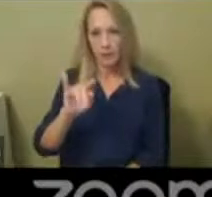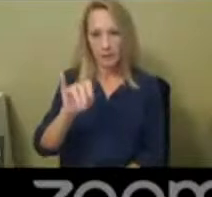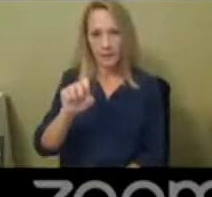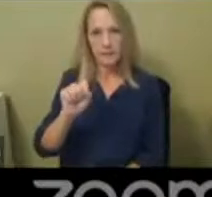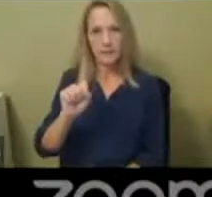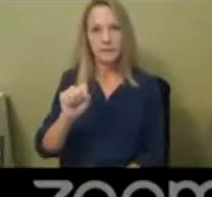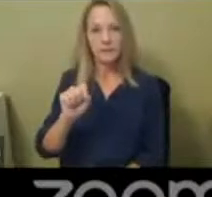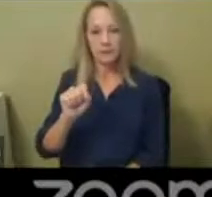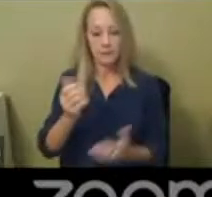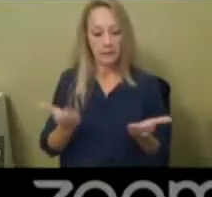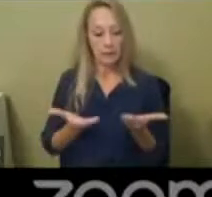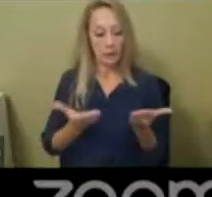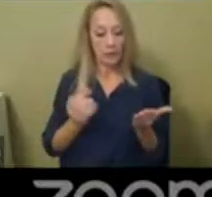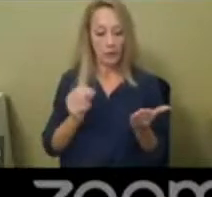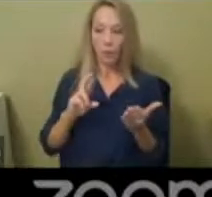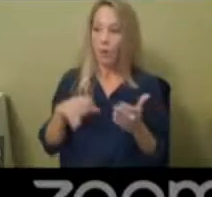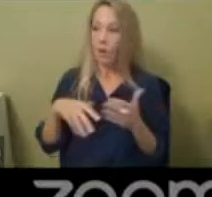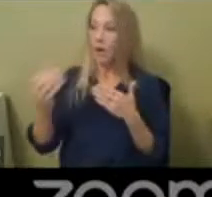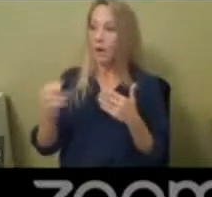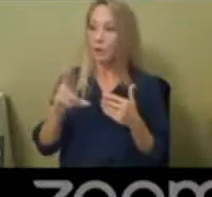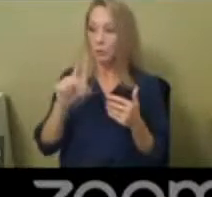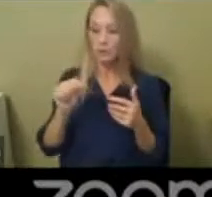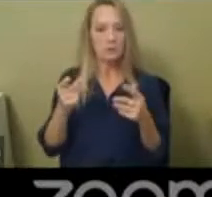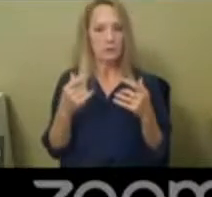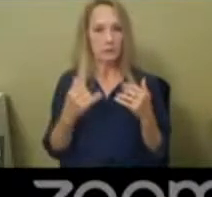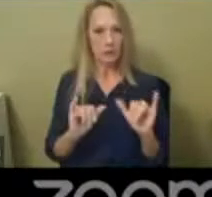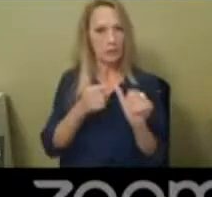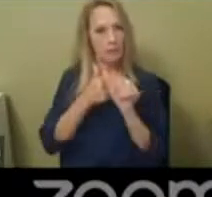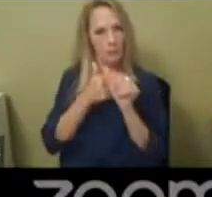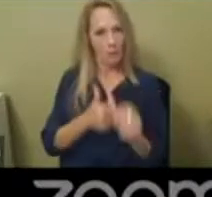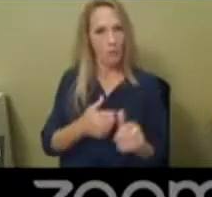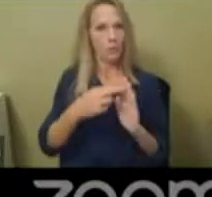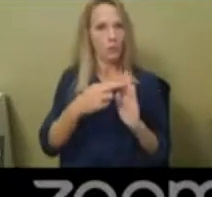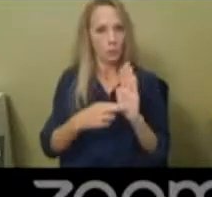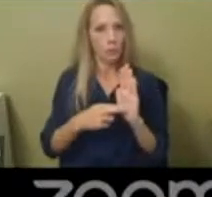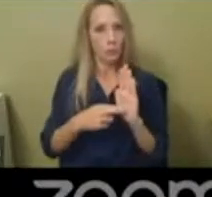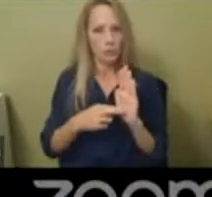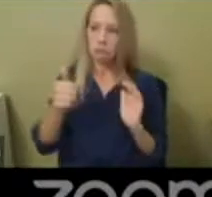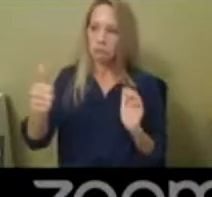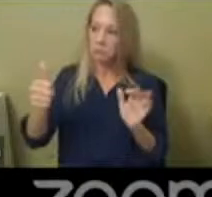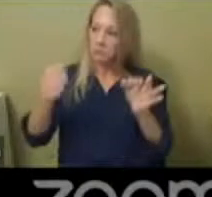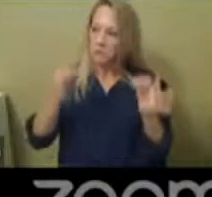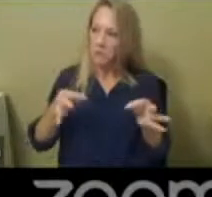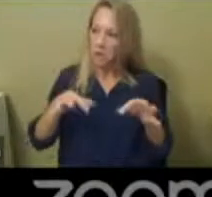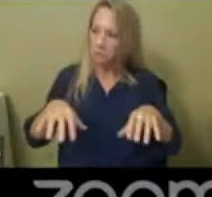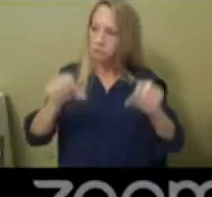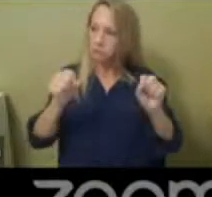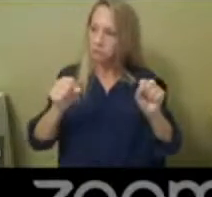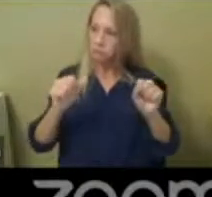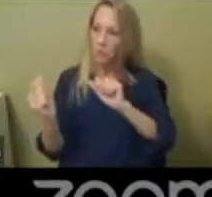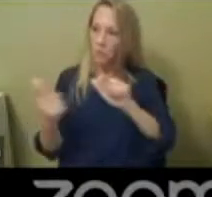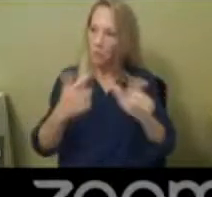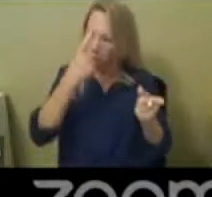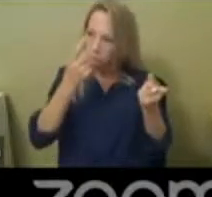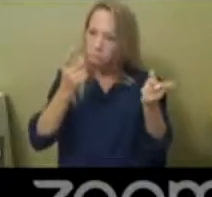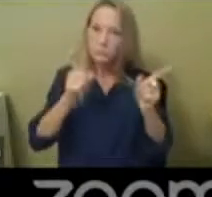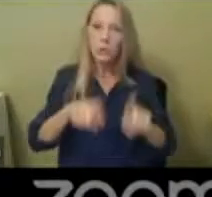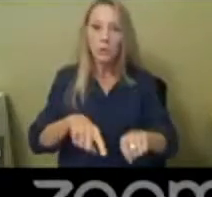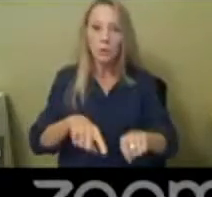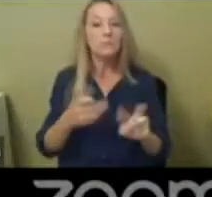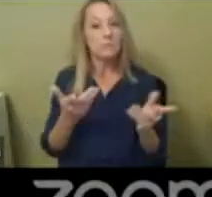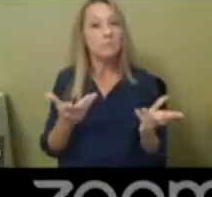They did this on their own. And I just wanted to share that as an indication, I think, that